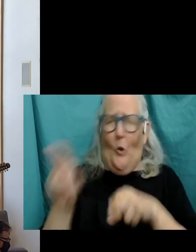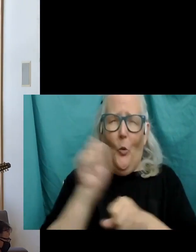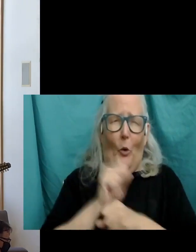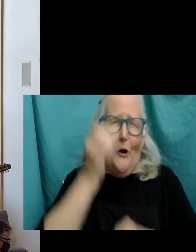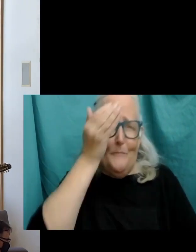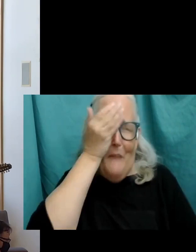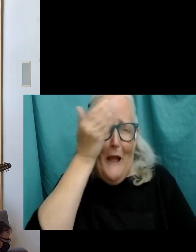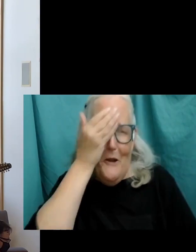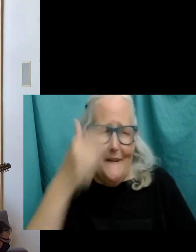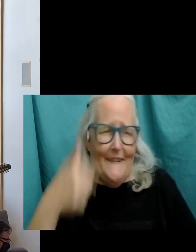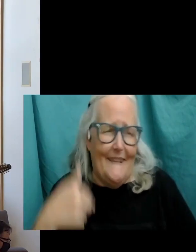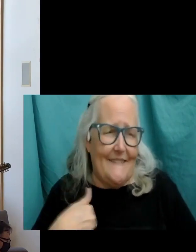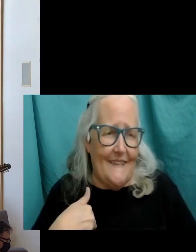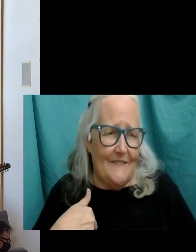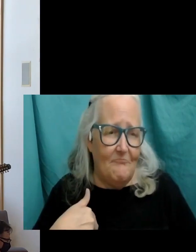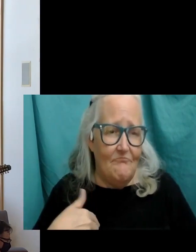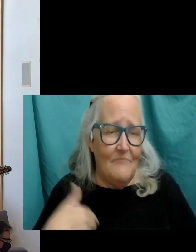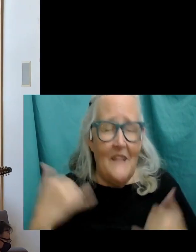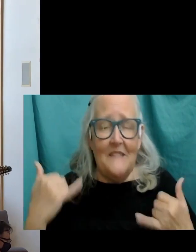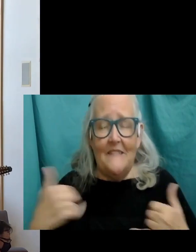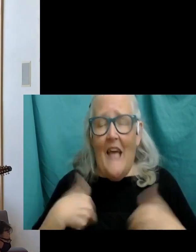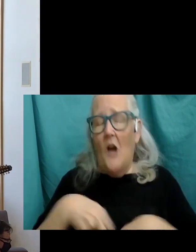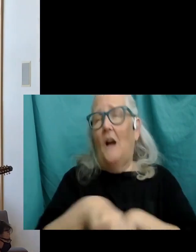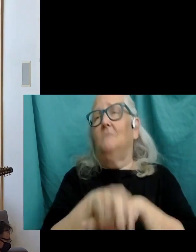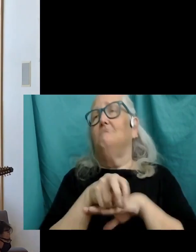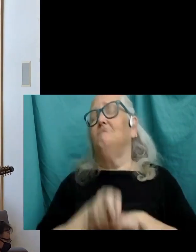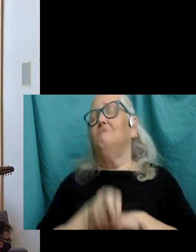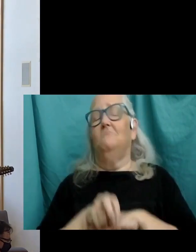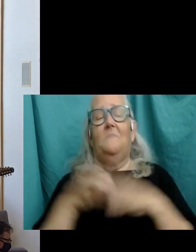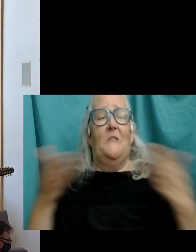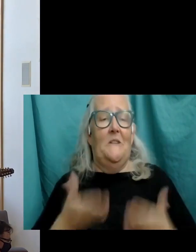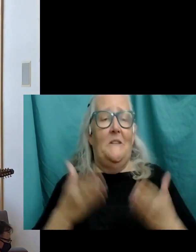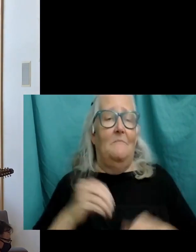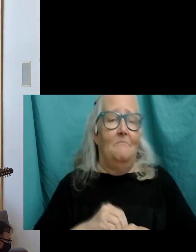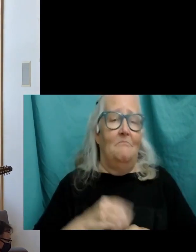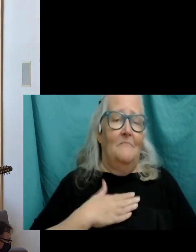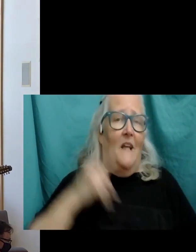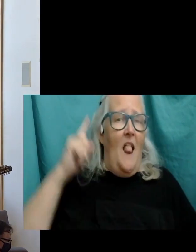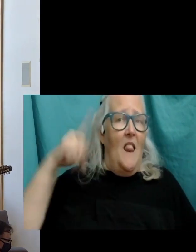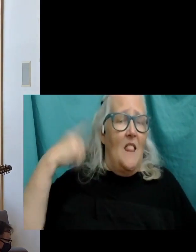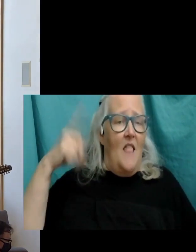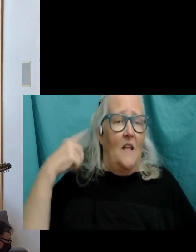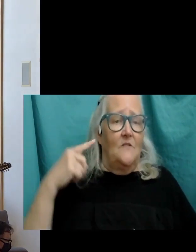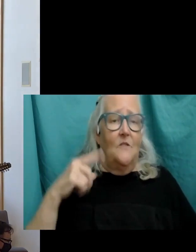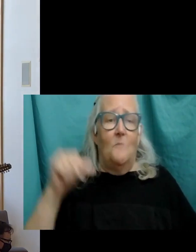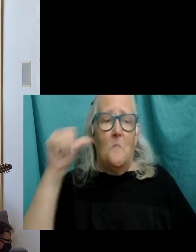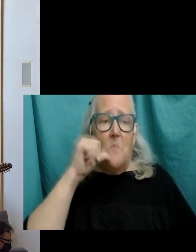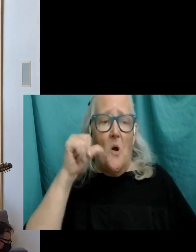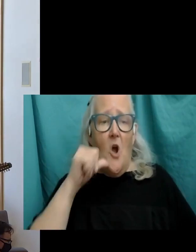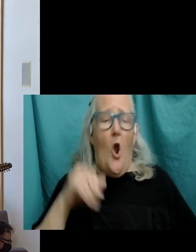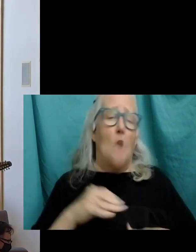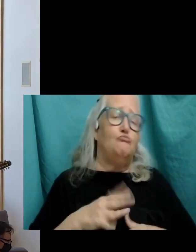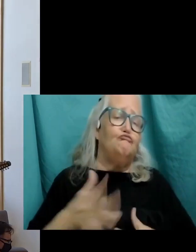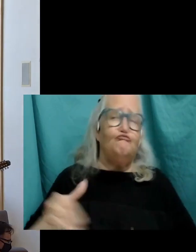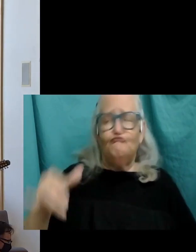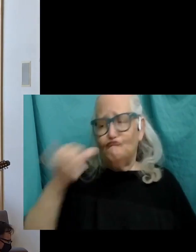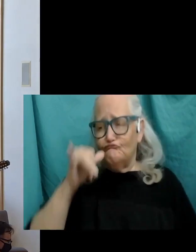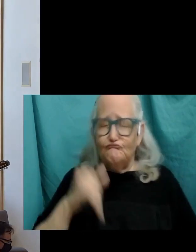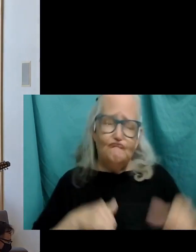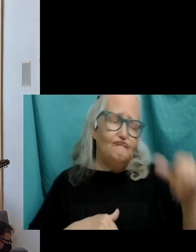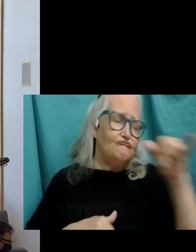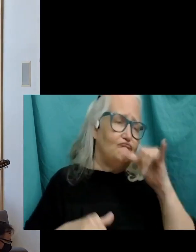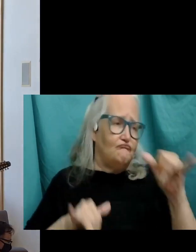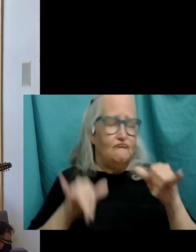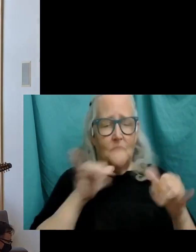piracy. Now I sit here in this fine Maryland tavern, drinking the best that my money will